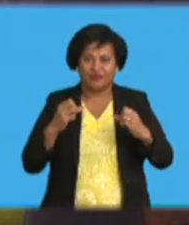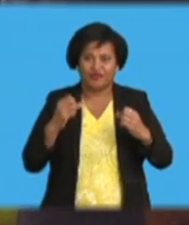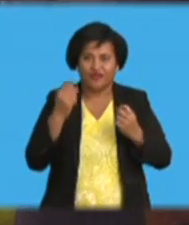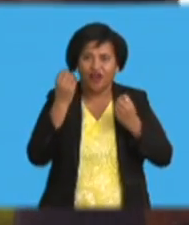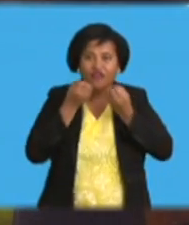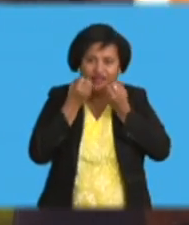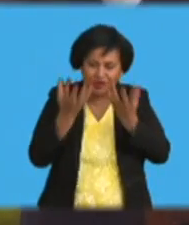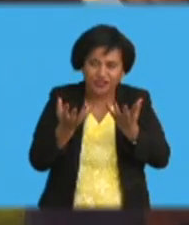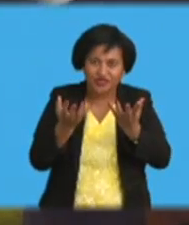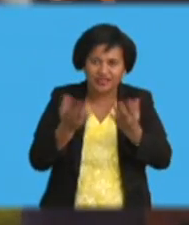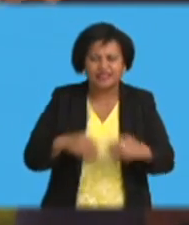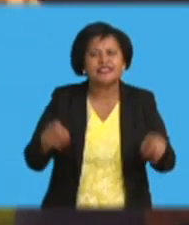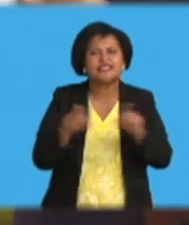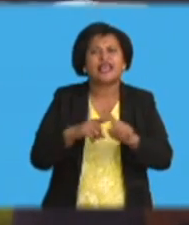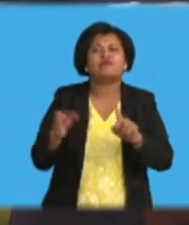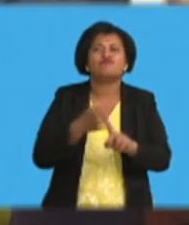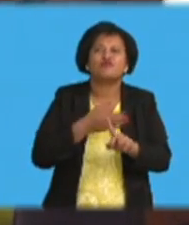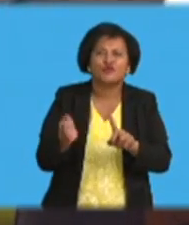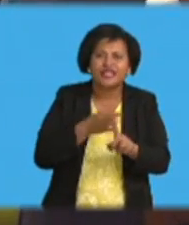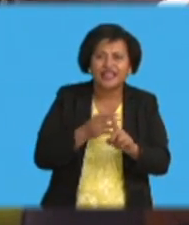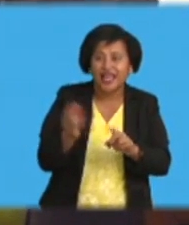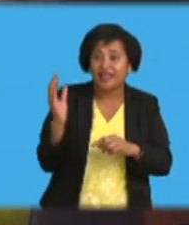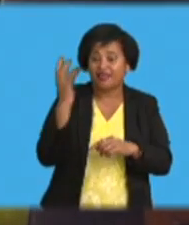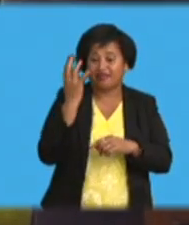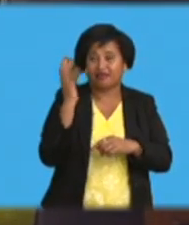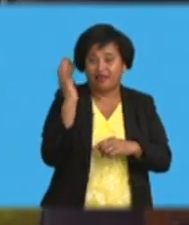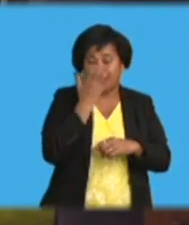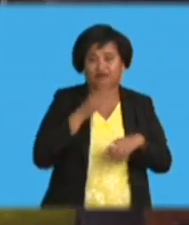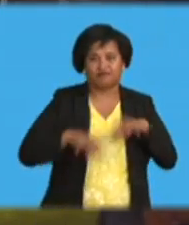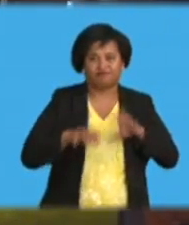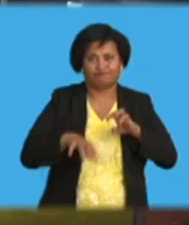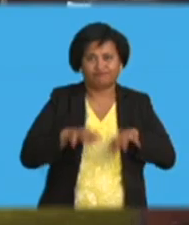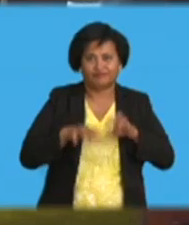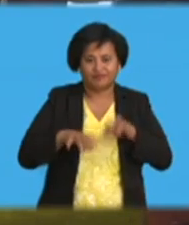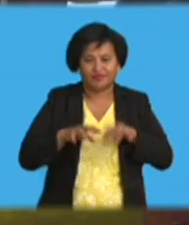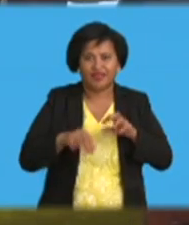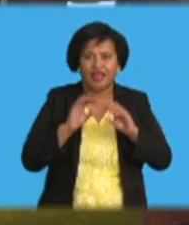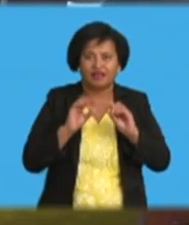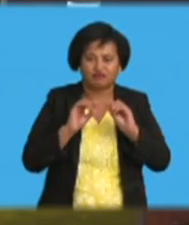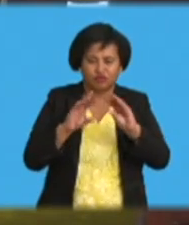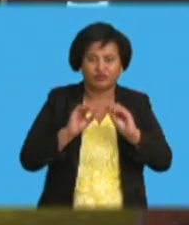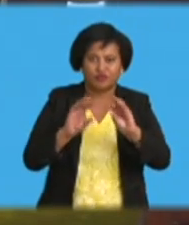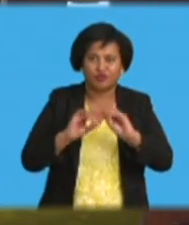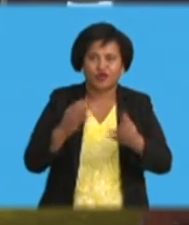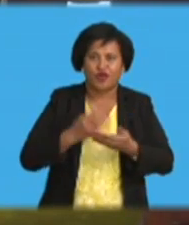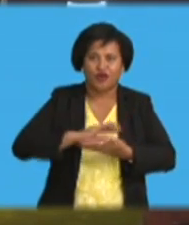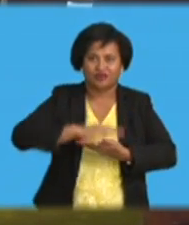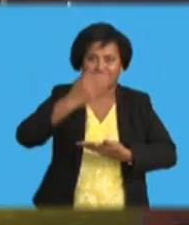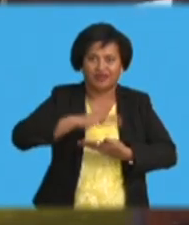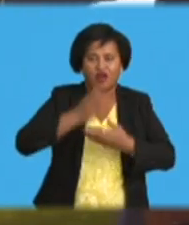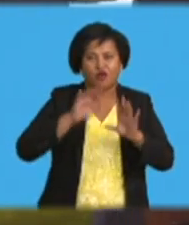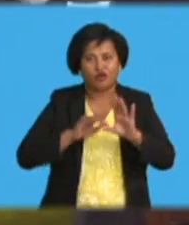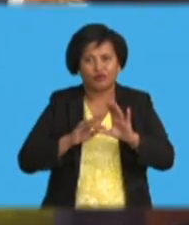from the same bullies who hide behind keyboards inflicting pain on their fellow Fijians. But make no mistake, Madam Speaker, members of the